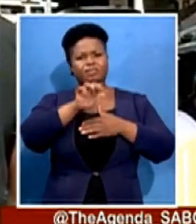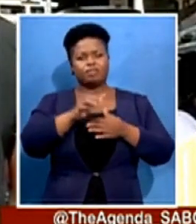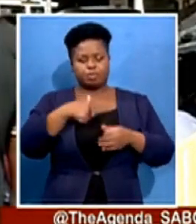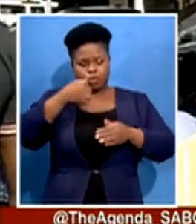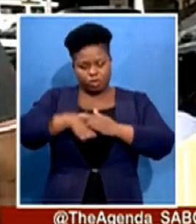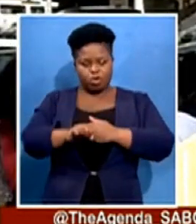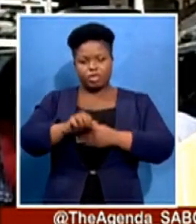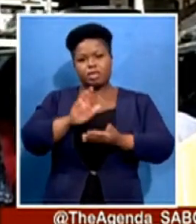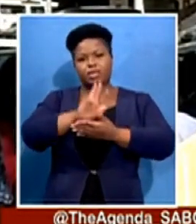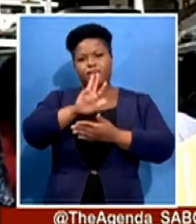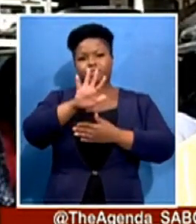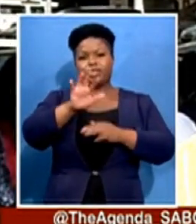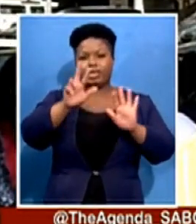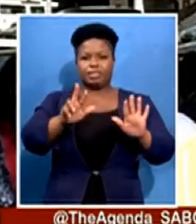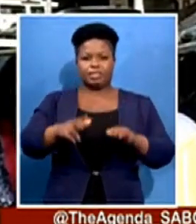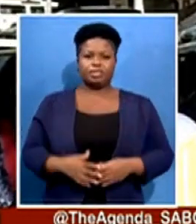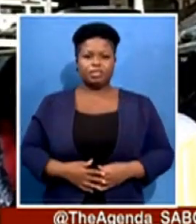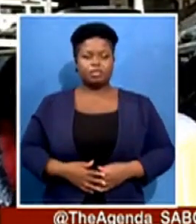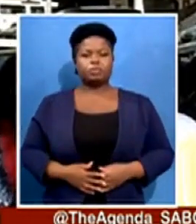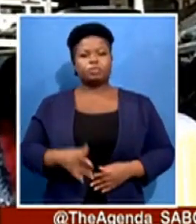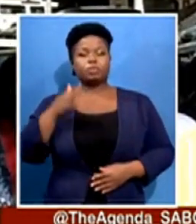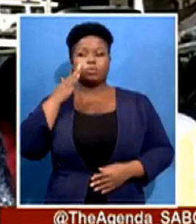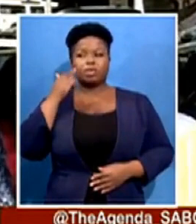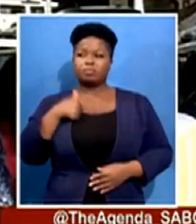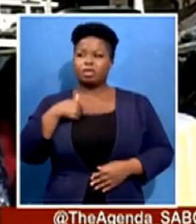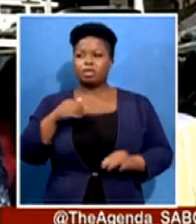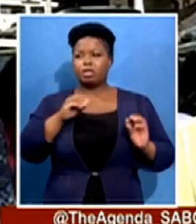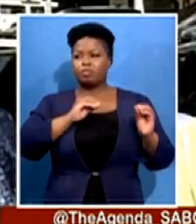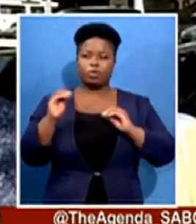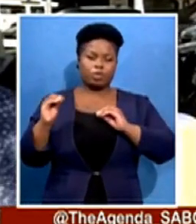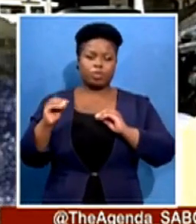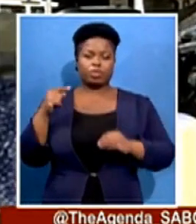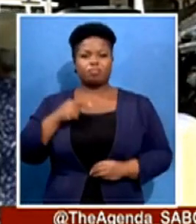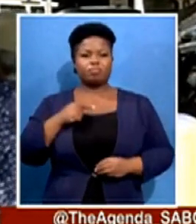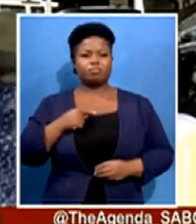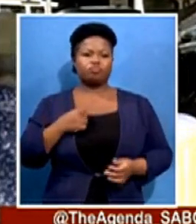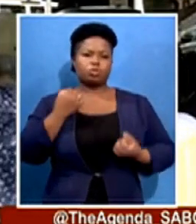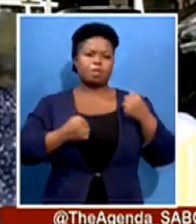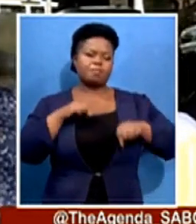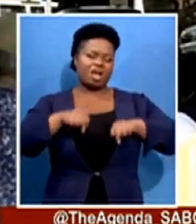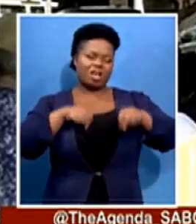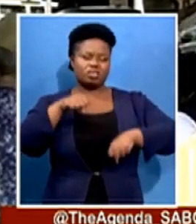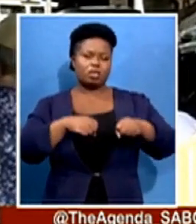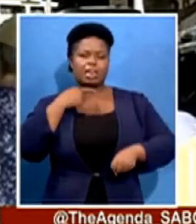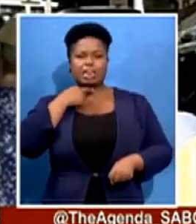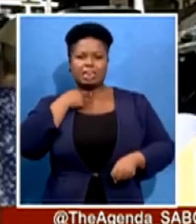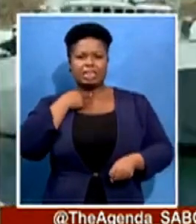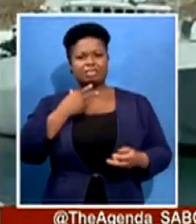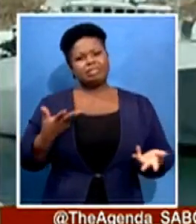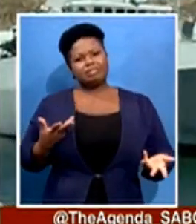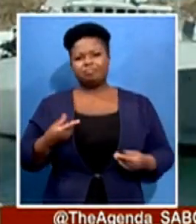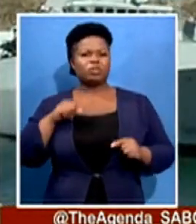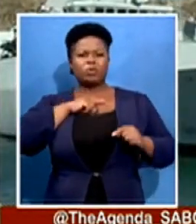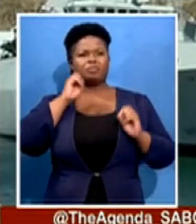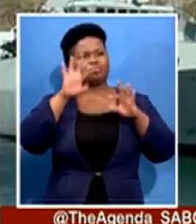when I left, I had a tricycle. You know a tricycle? It's a bicycle in front, one wheel, and then two wheels at the back. It couldn't fit in the